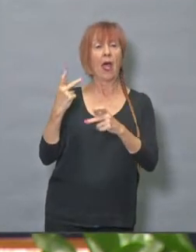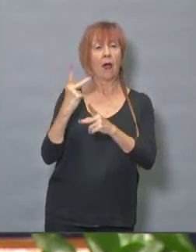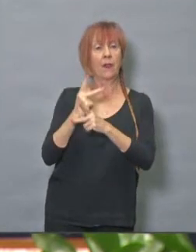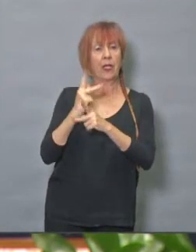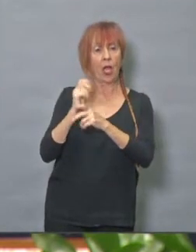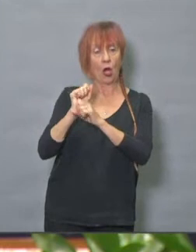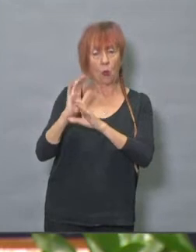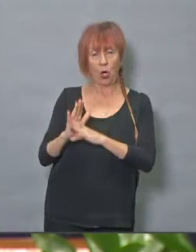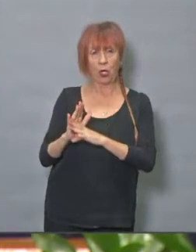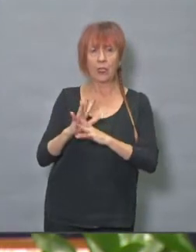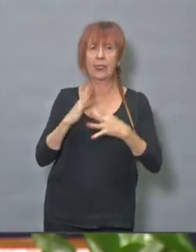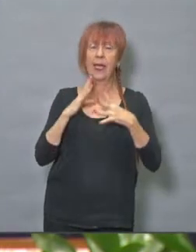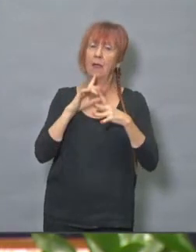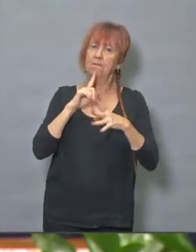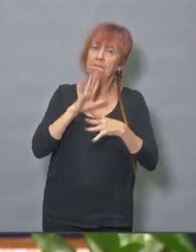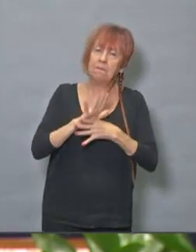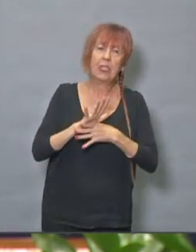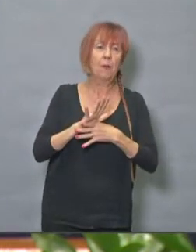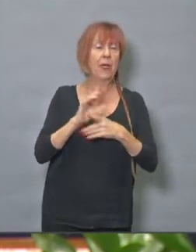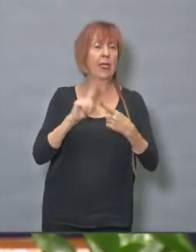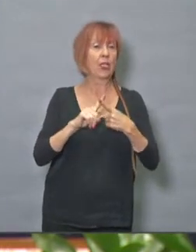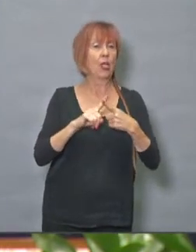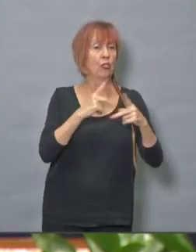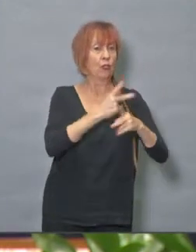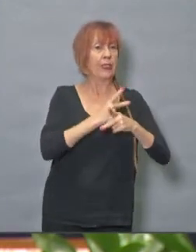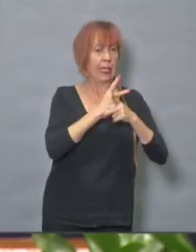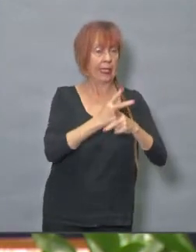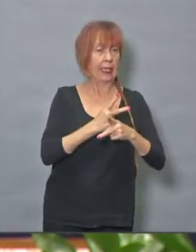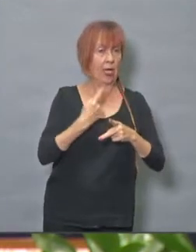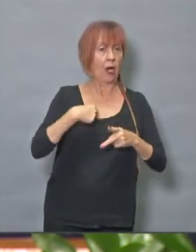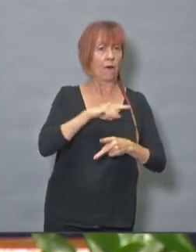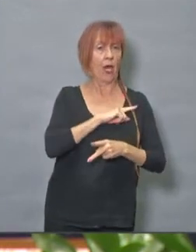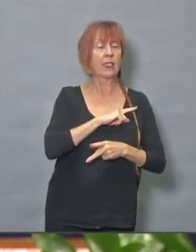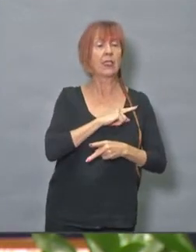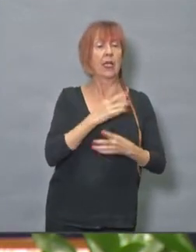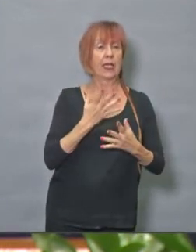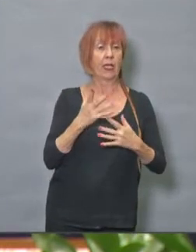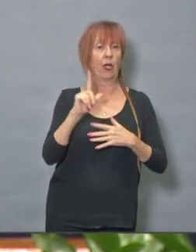caring for the residents in our community, I thank you from the bottom of my heart.